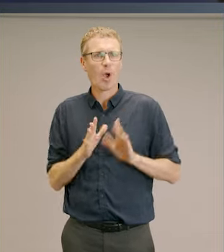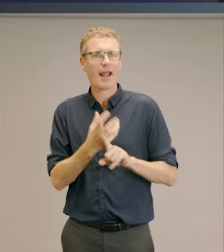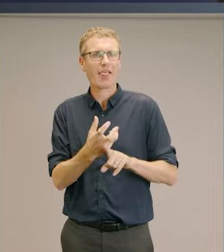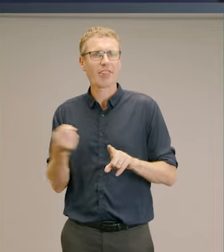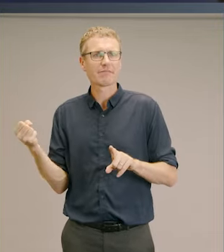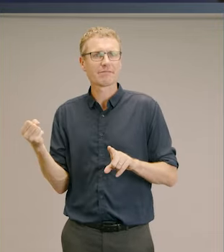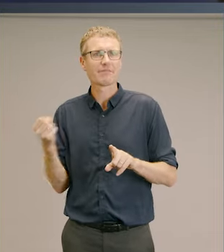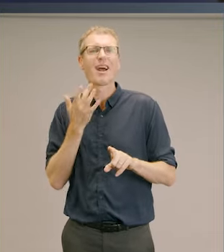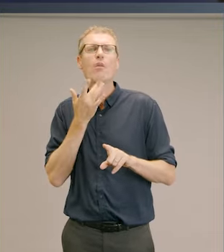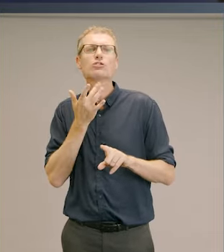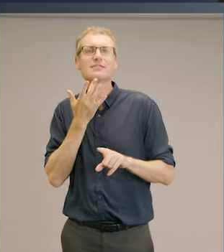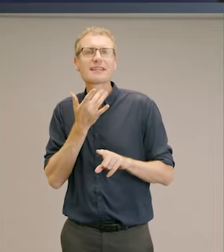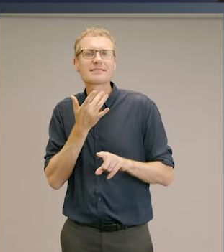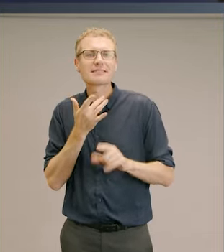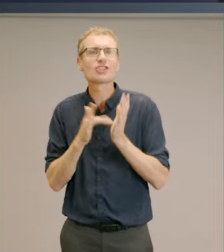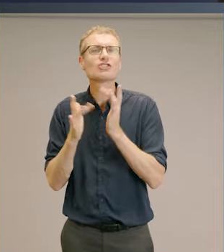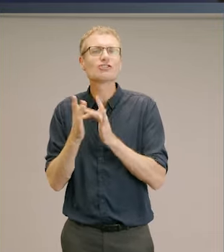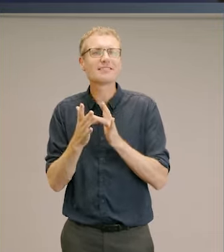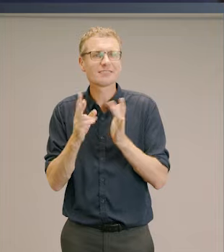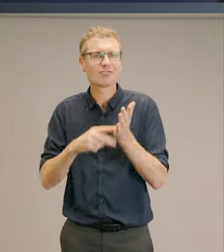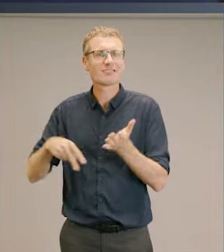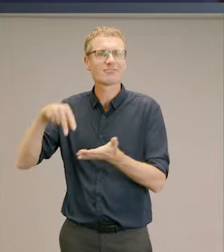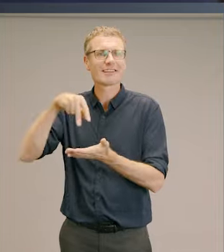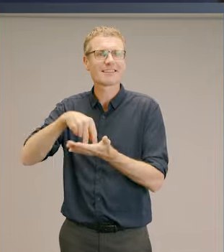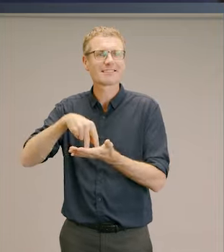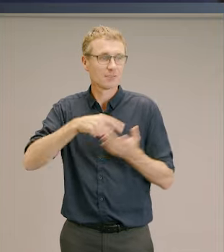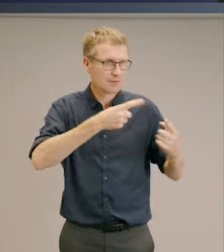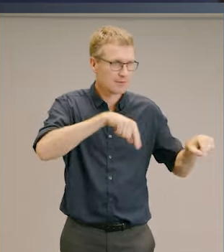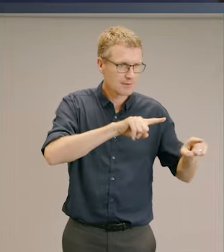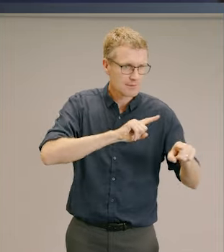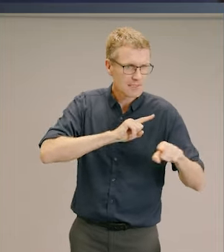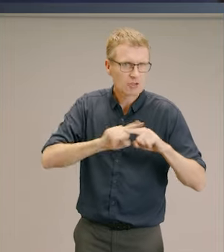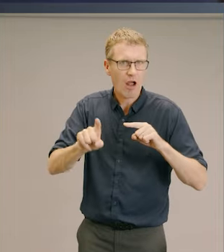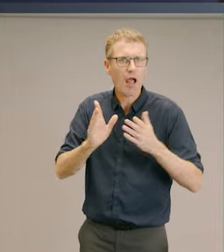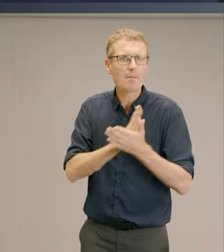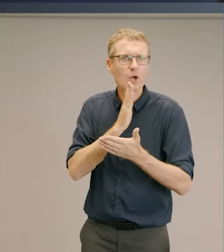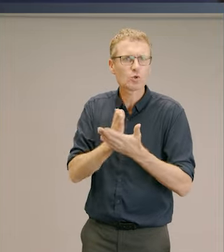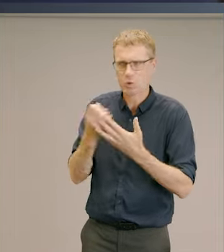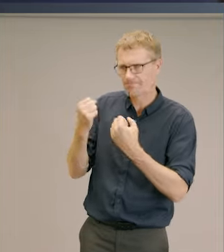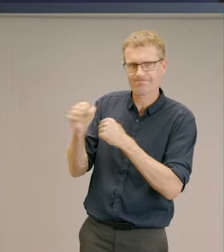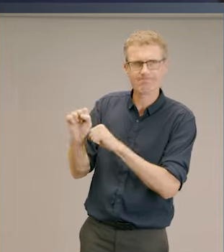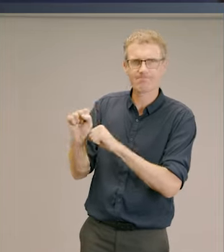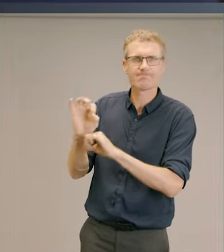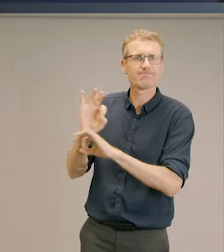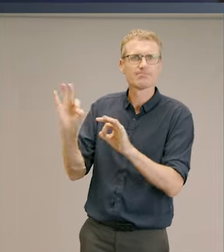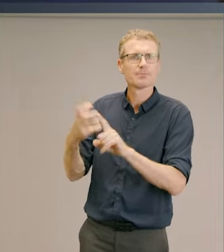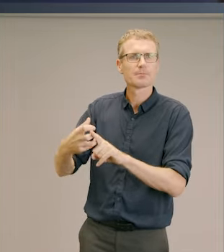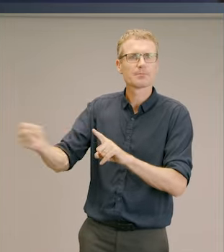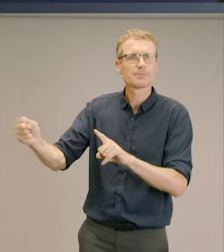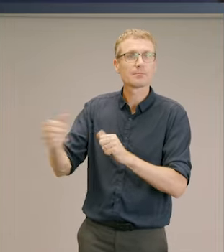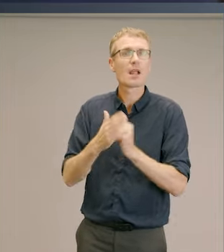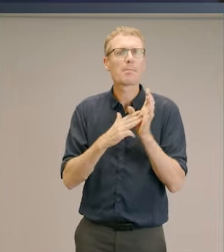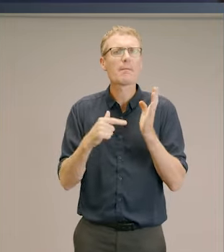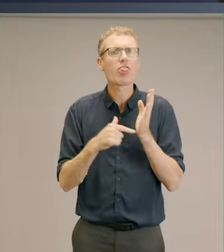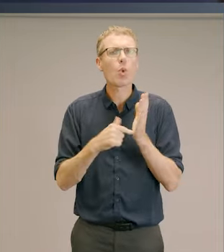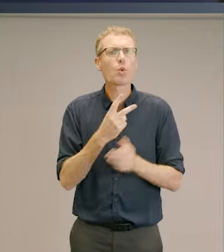would steal Jesus' body and they'd pretend that Jesus had been resurrected. So they did everything within their own strength